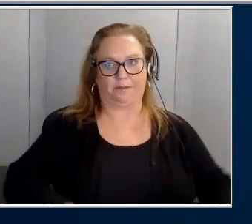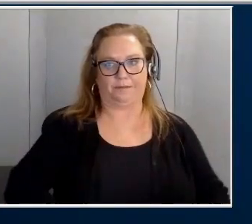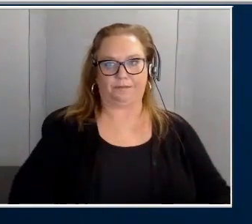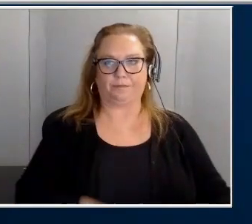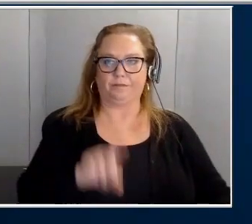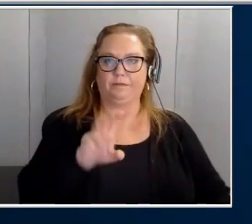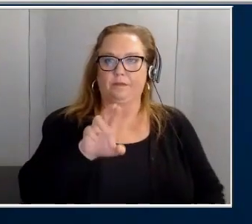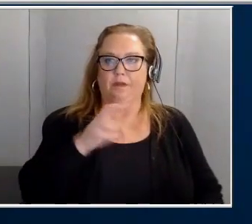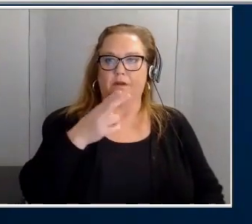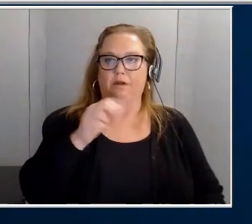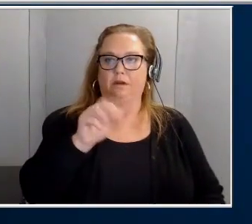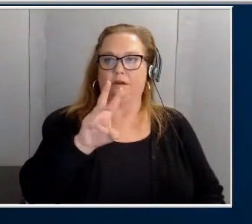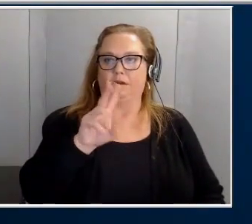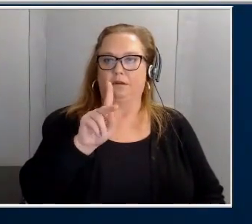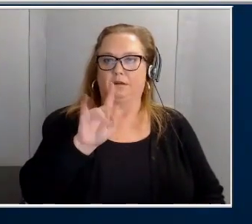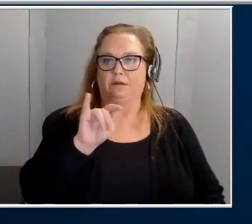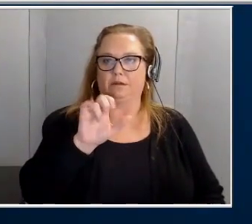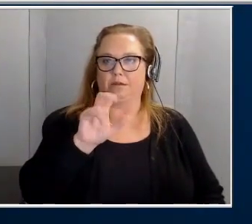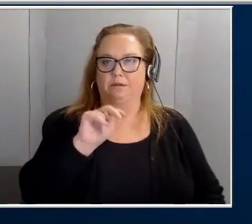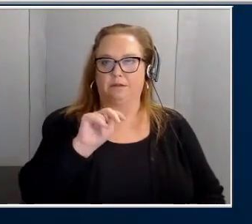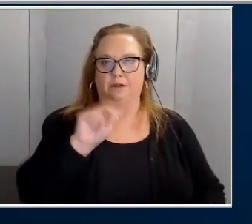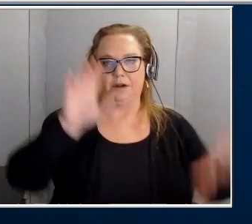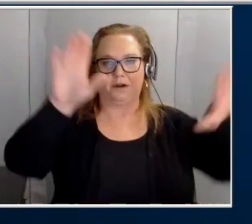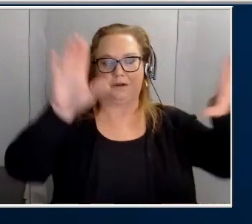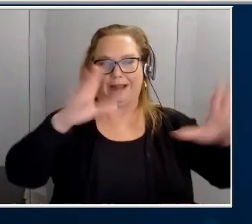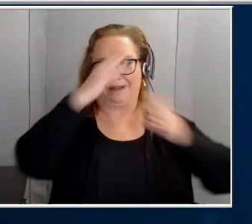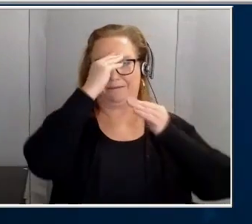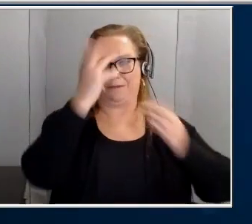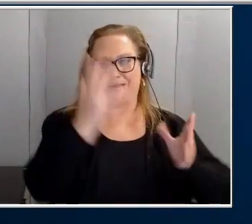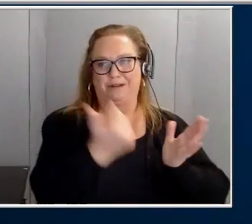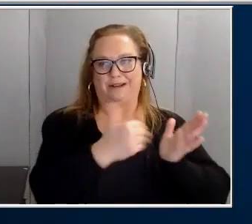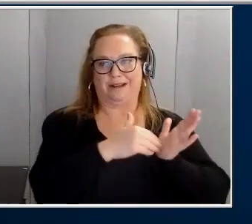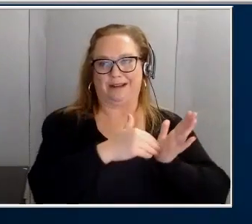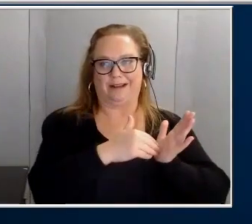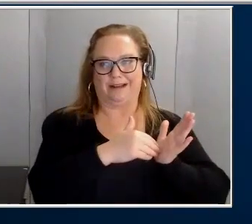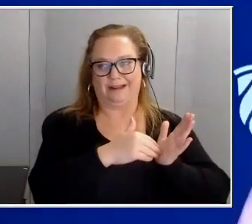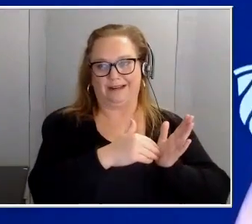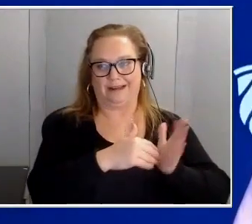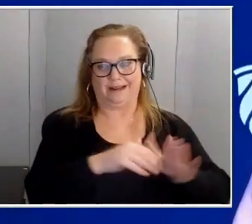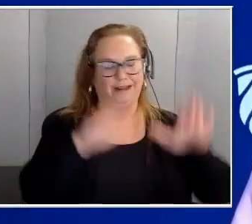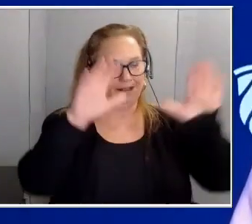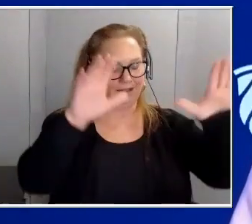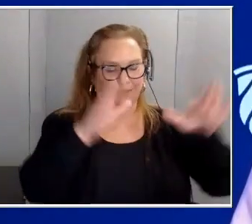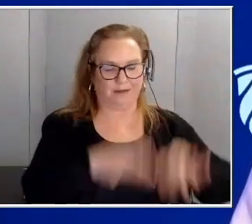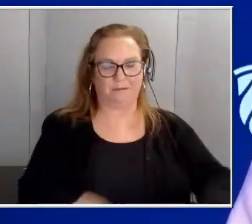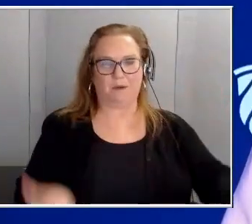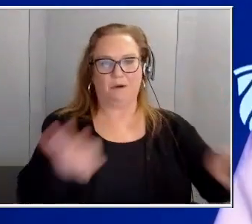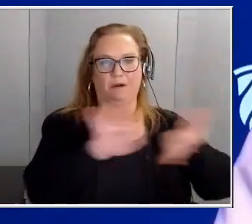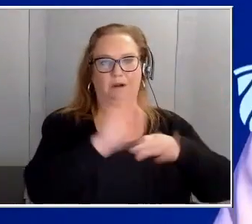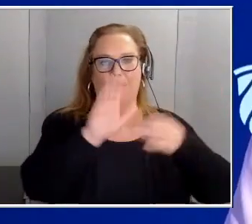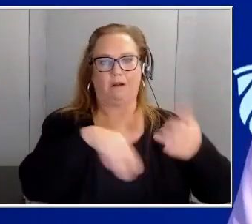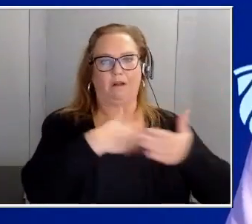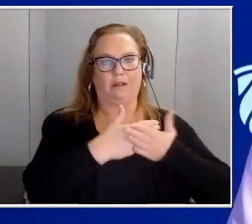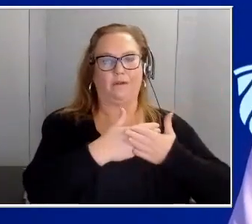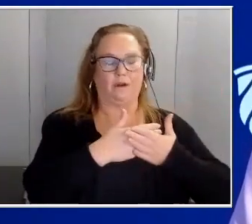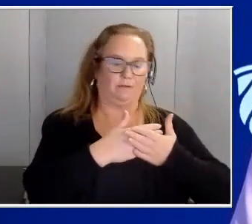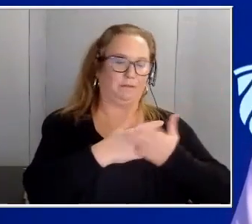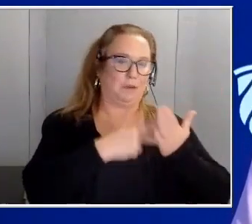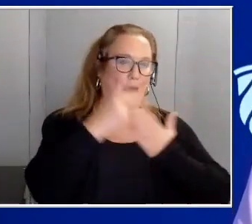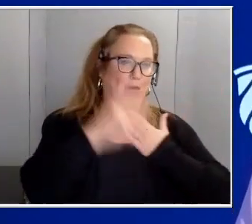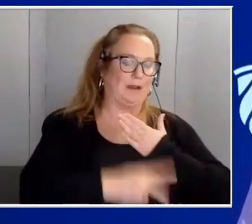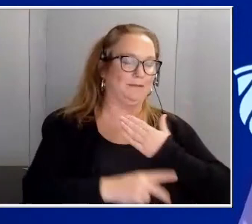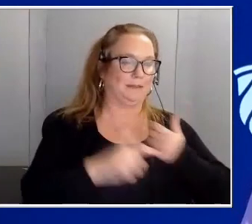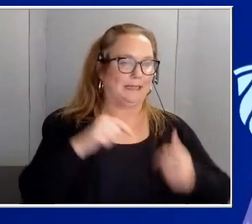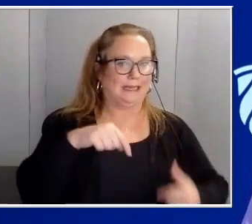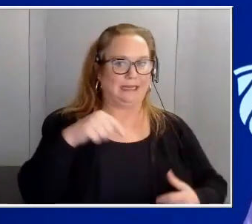Hawkinson, lots of information today. Yeah, no, like I said, I think this is relevant in like all of our shows, but I think this